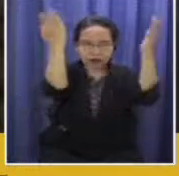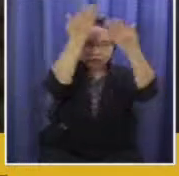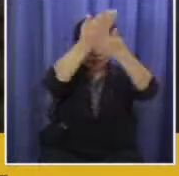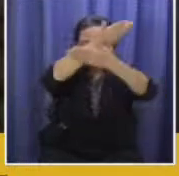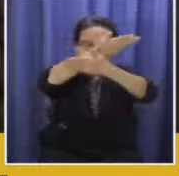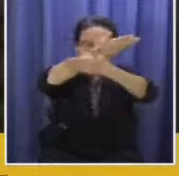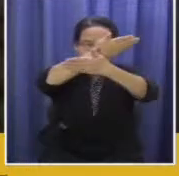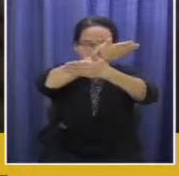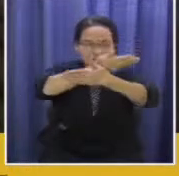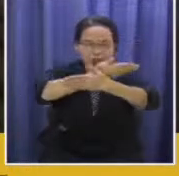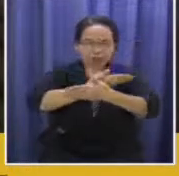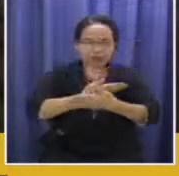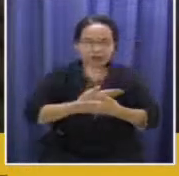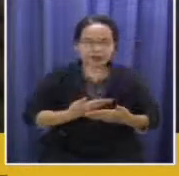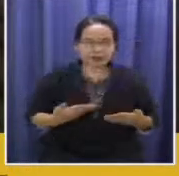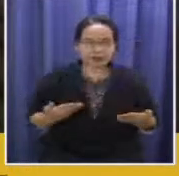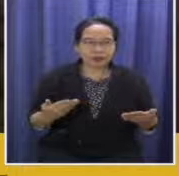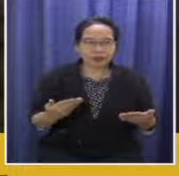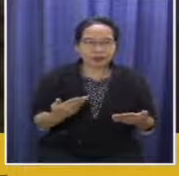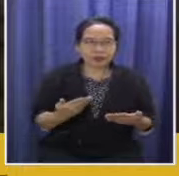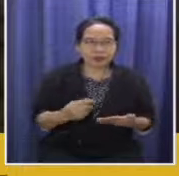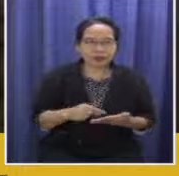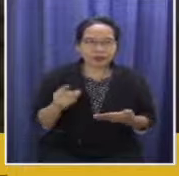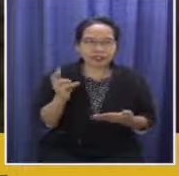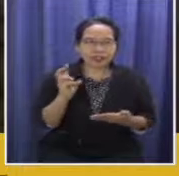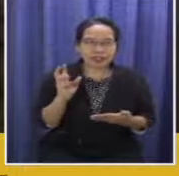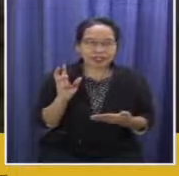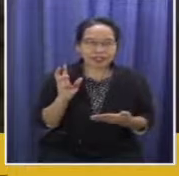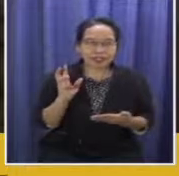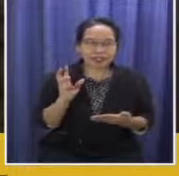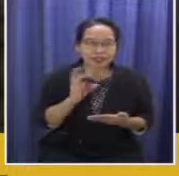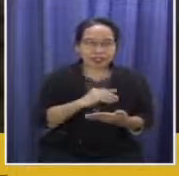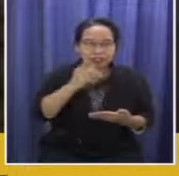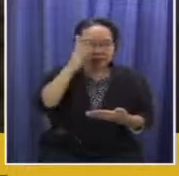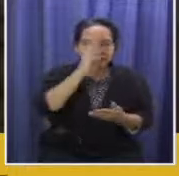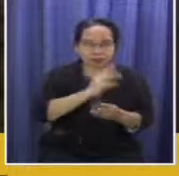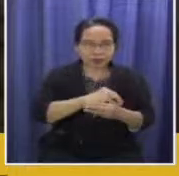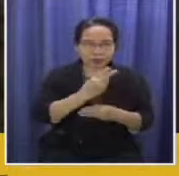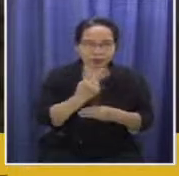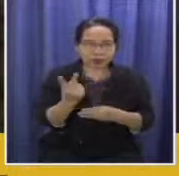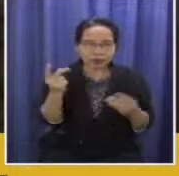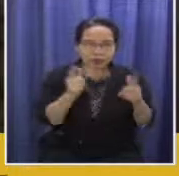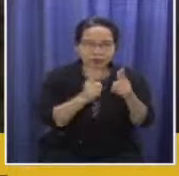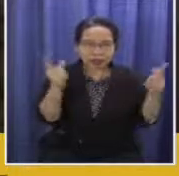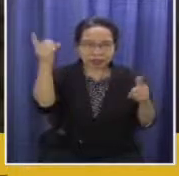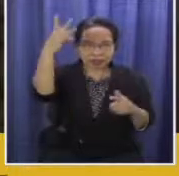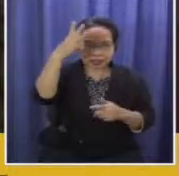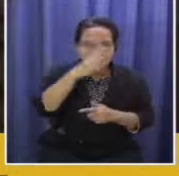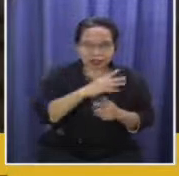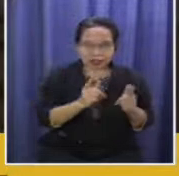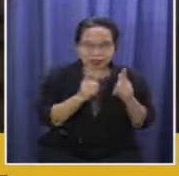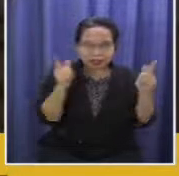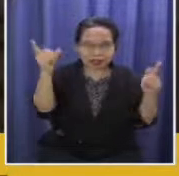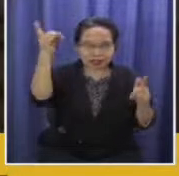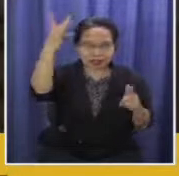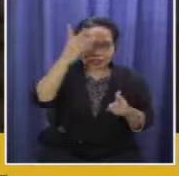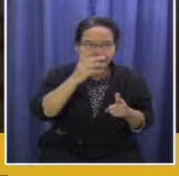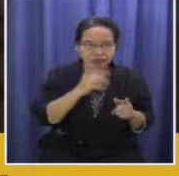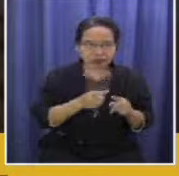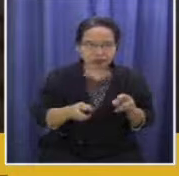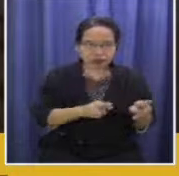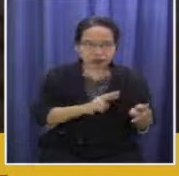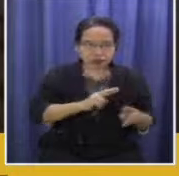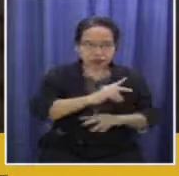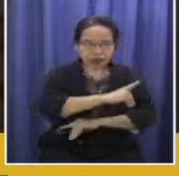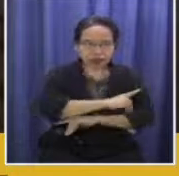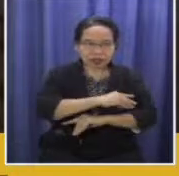from the darkness. Verse 16, and God made two great lights, the greater light to rule